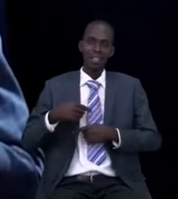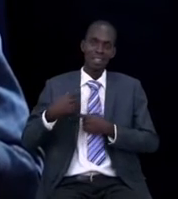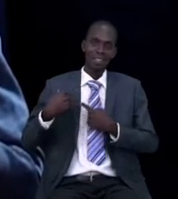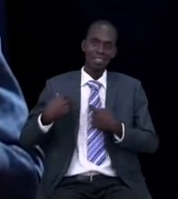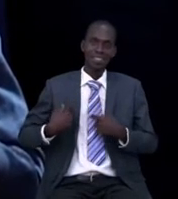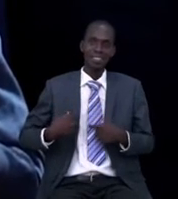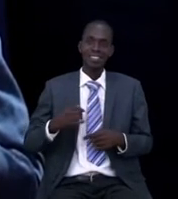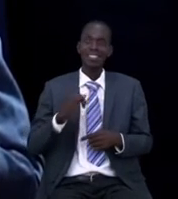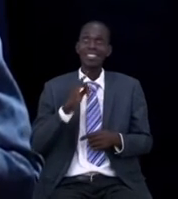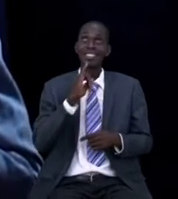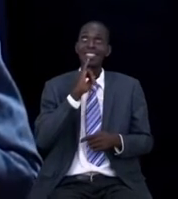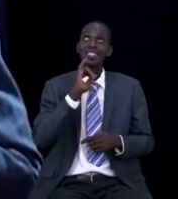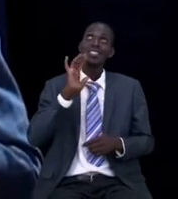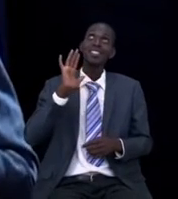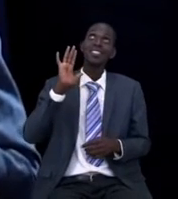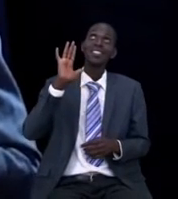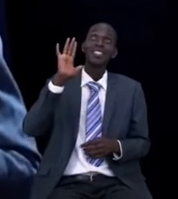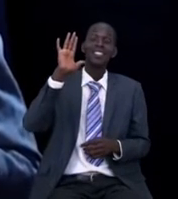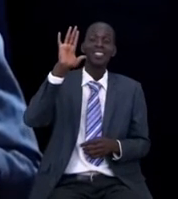nakane,